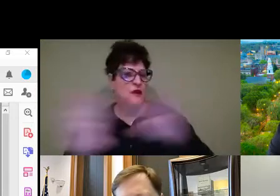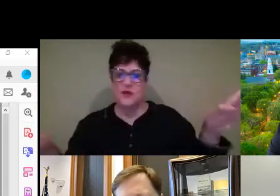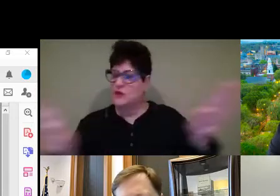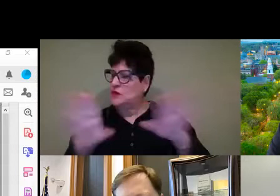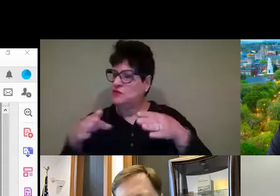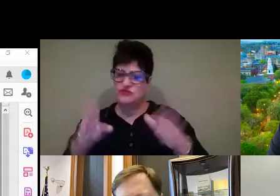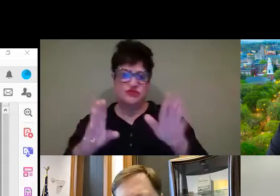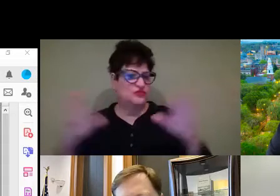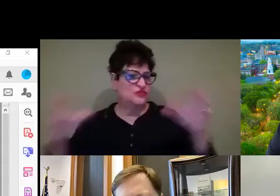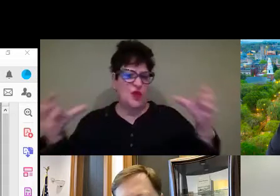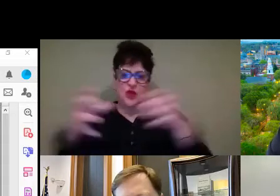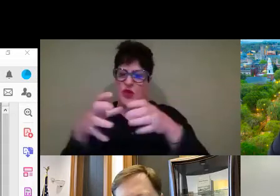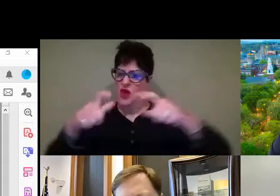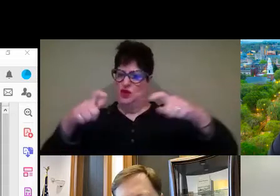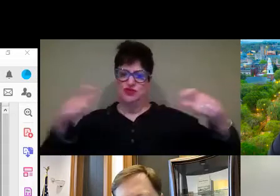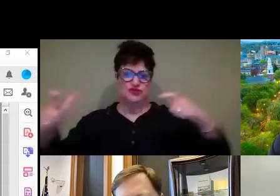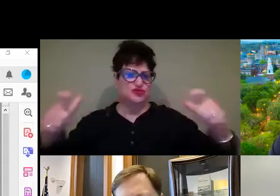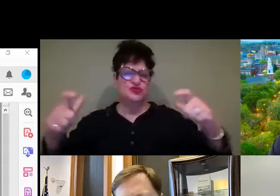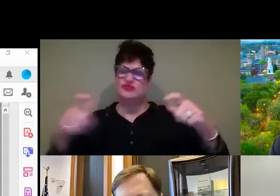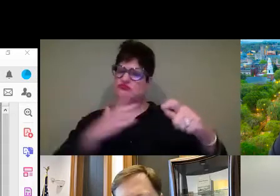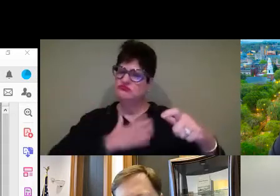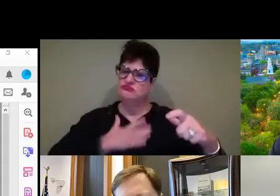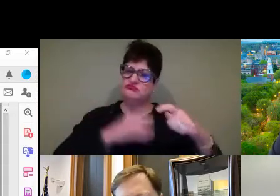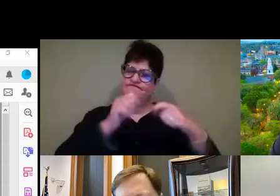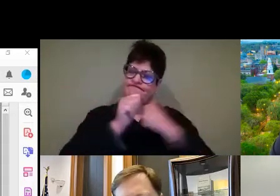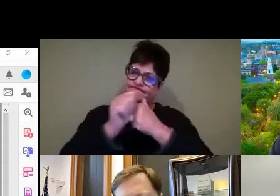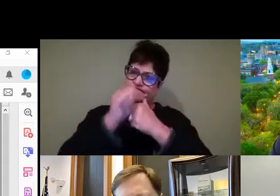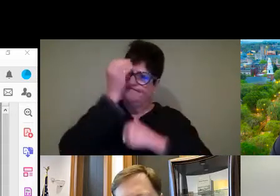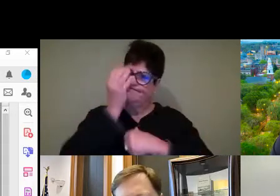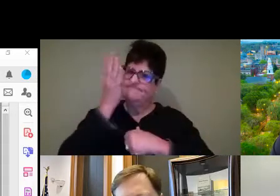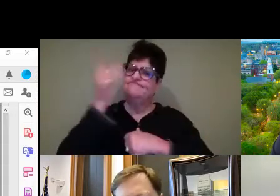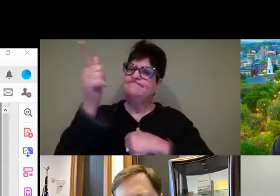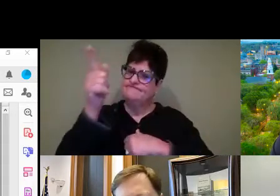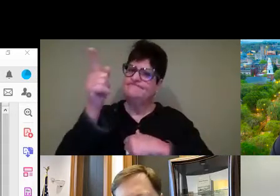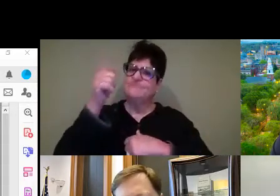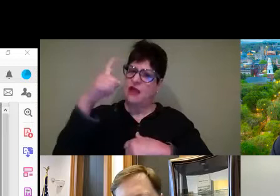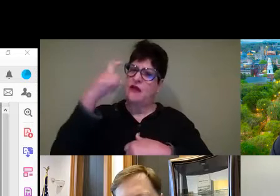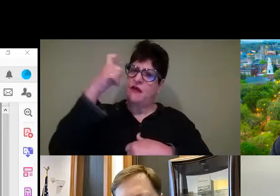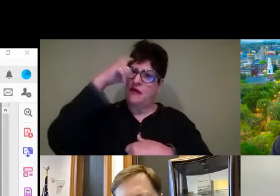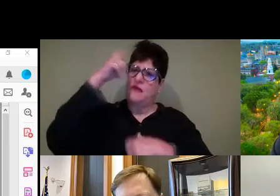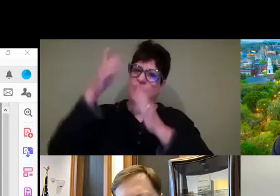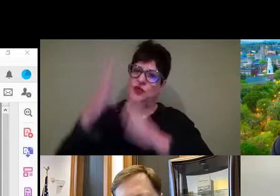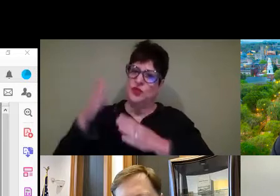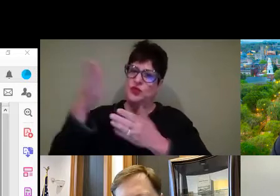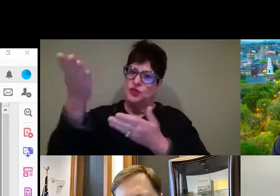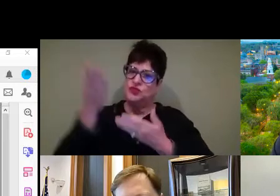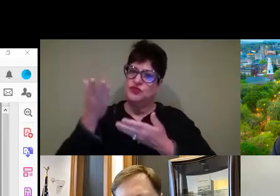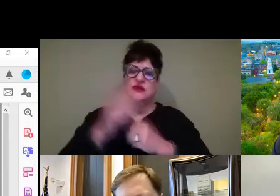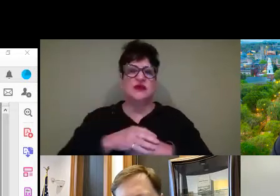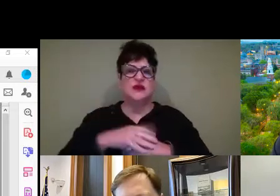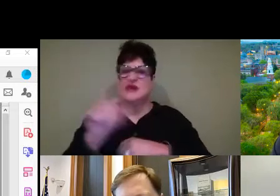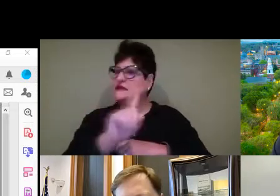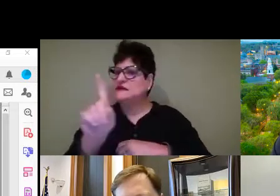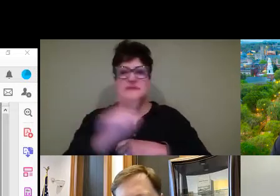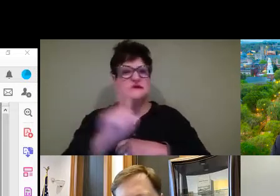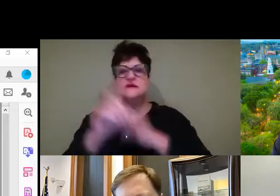asking individuals to please adhere to the governor's executive order regarding events. We are not recommending door-to-door